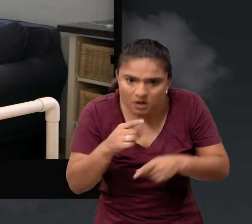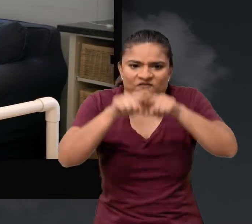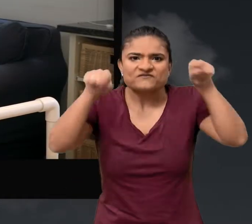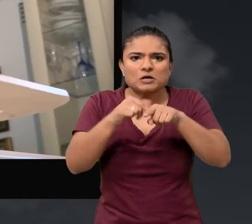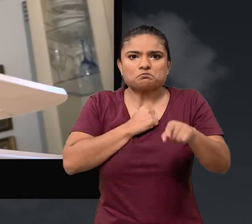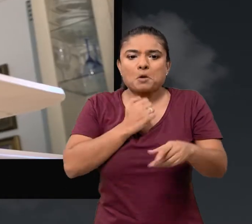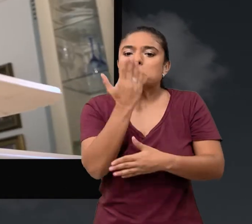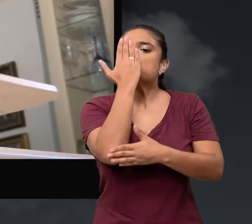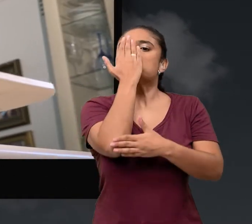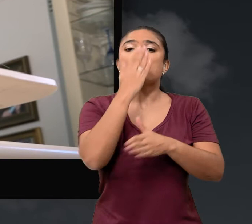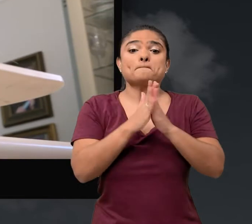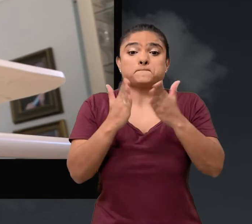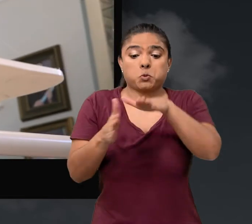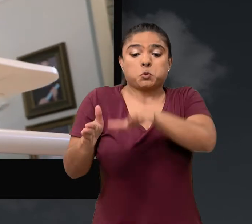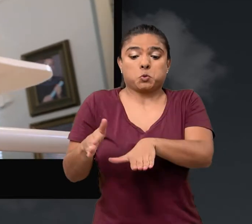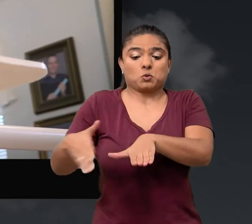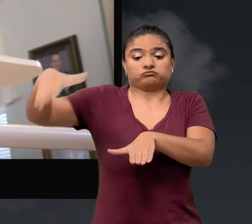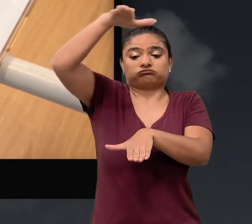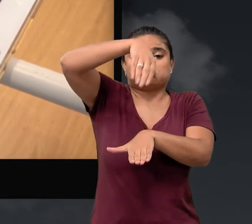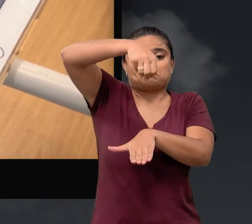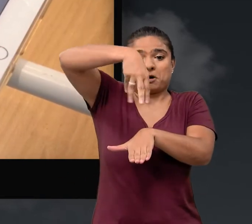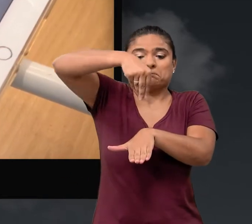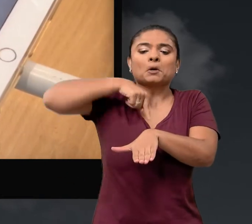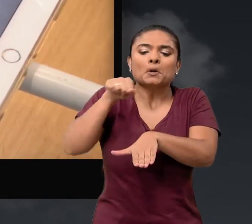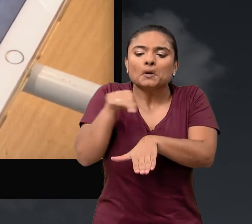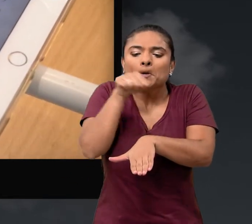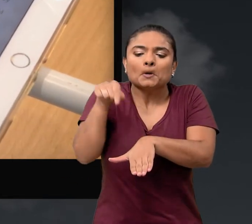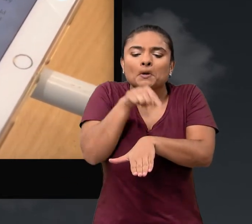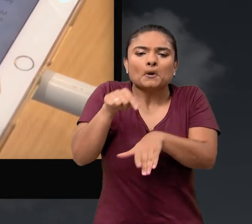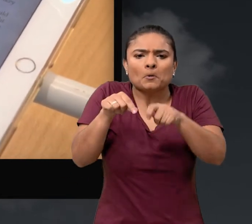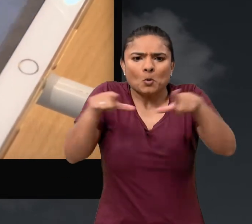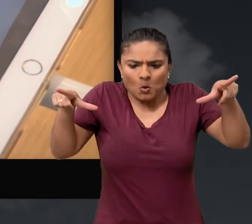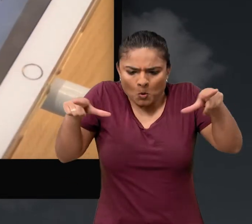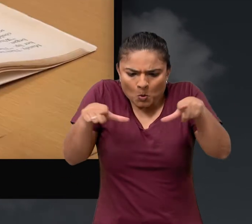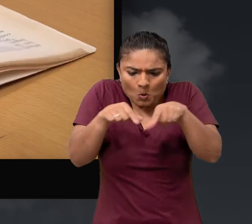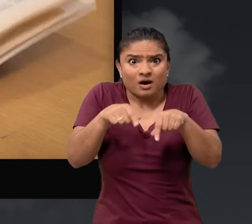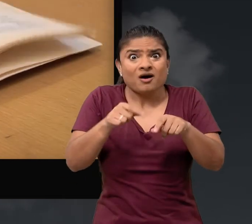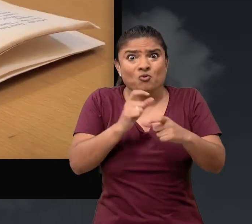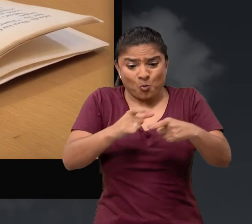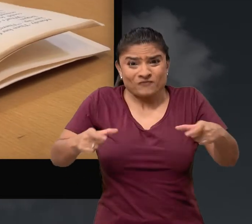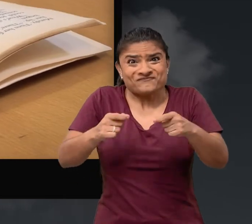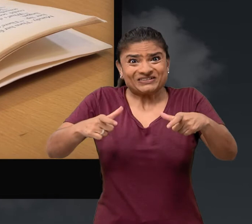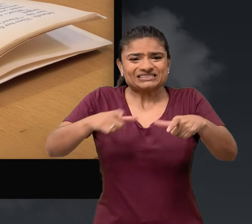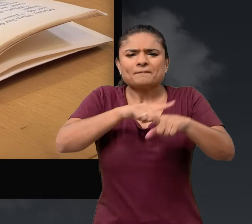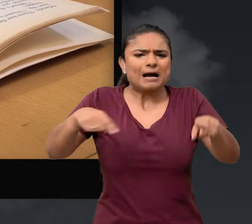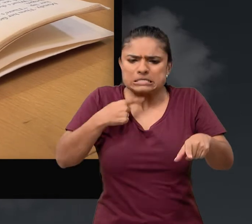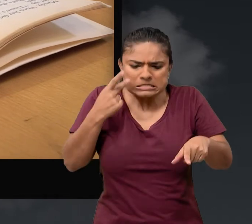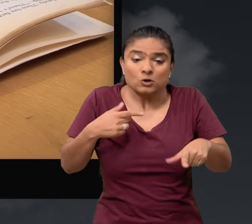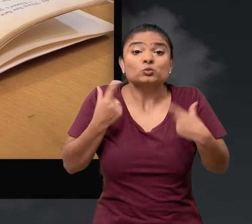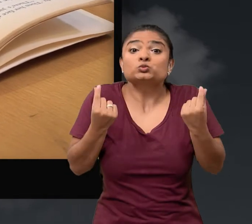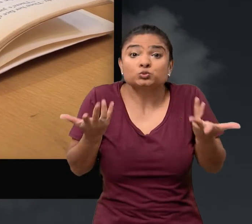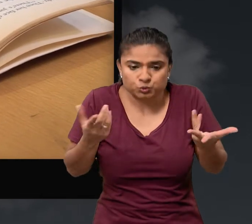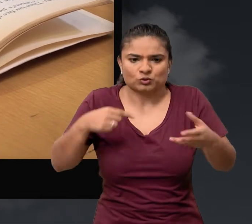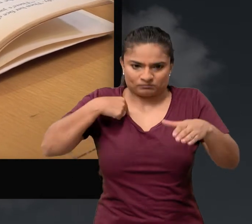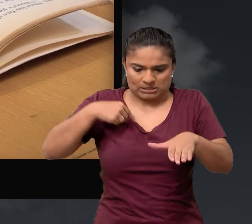it closer to my face. I've got a book underneath here. There's quite large writing, but I still can't read it. So what I've done is